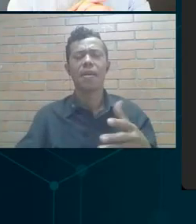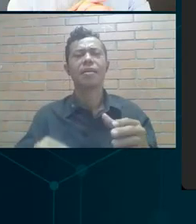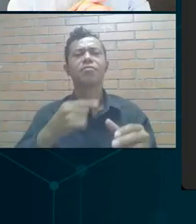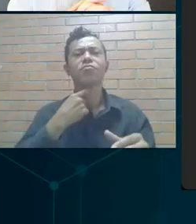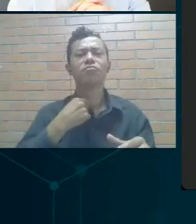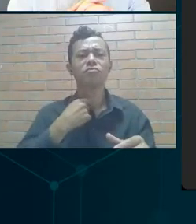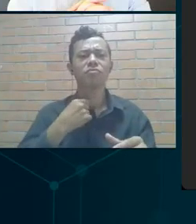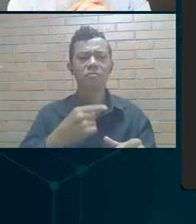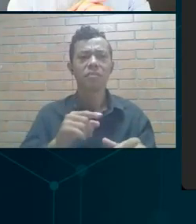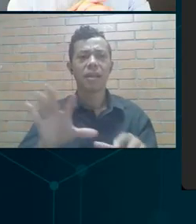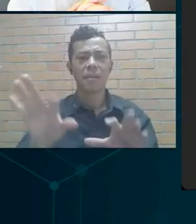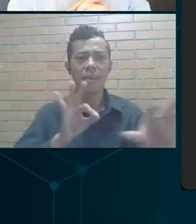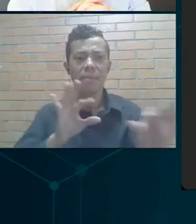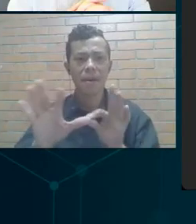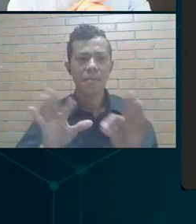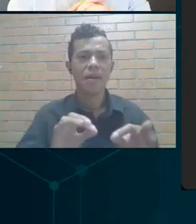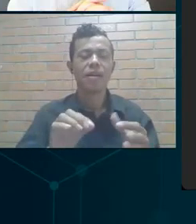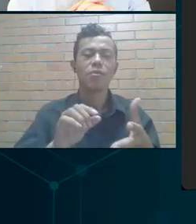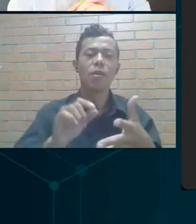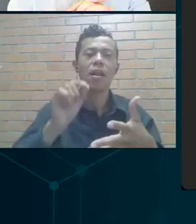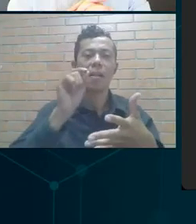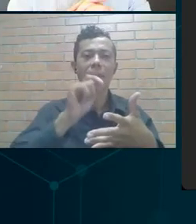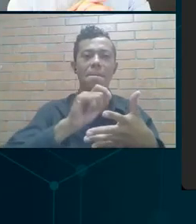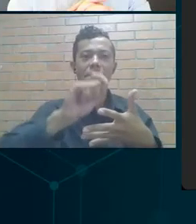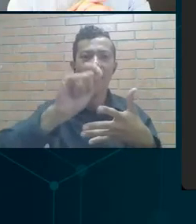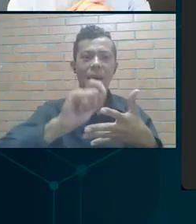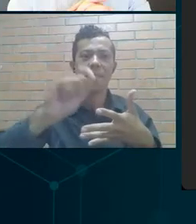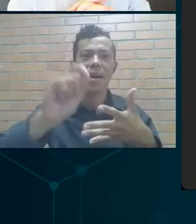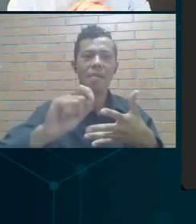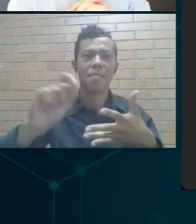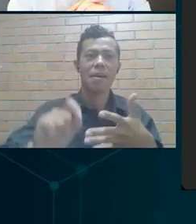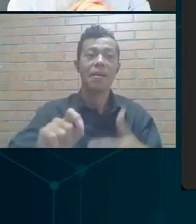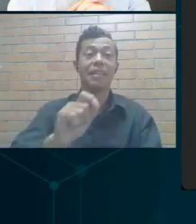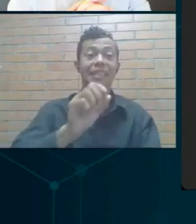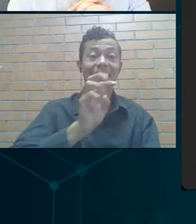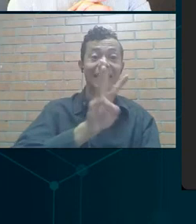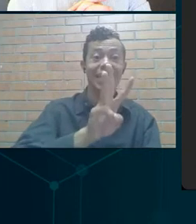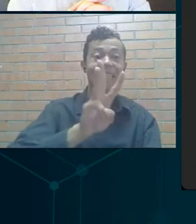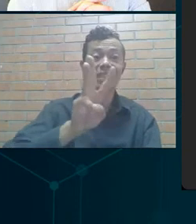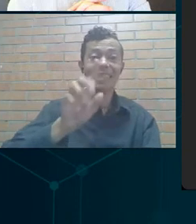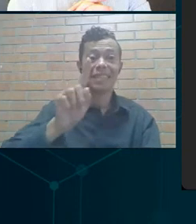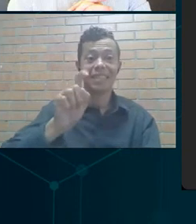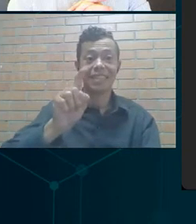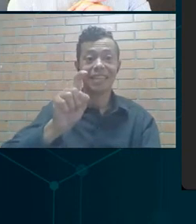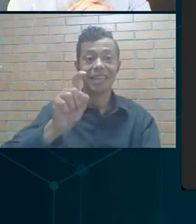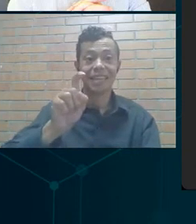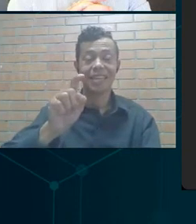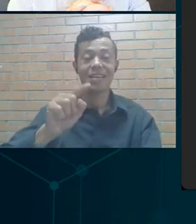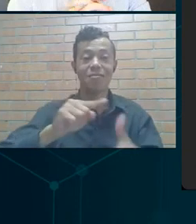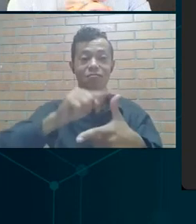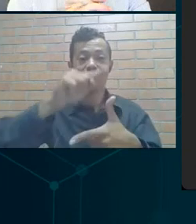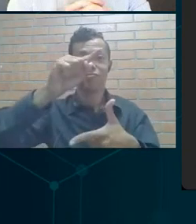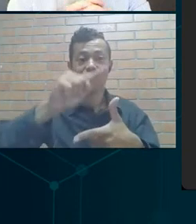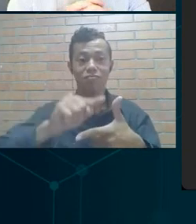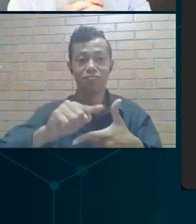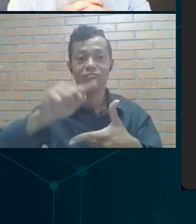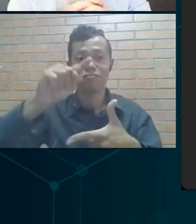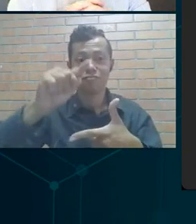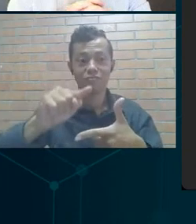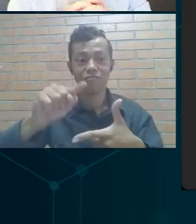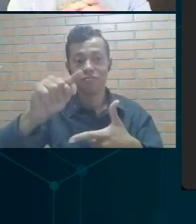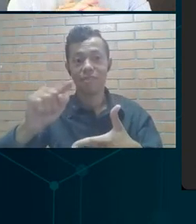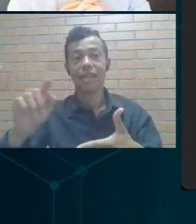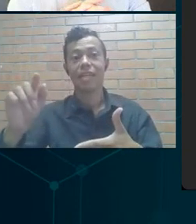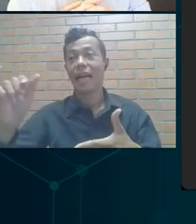like 36 out of 100, which is pretty poor. You should be up in the 90s out of 100 to be